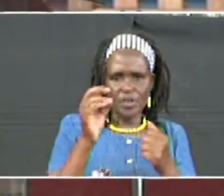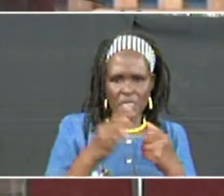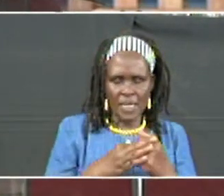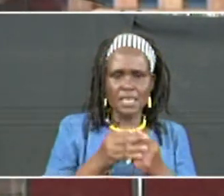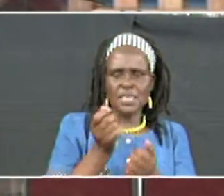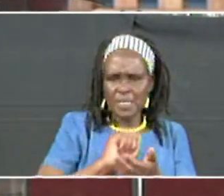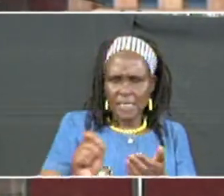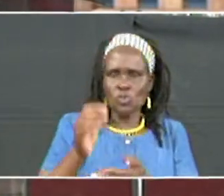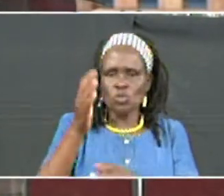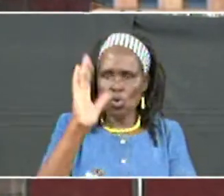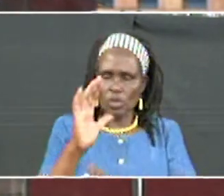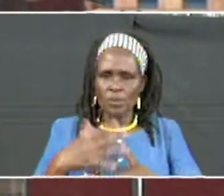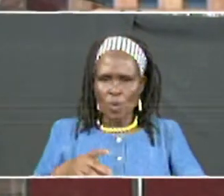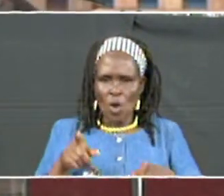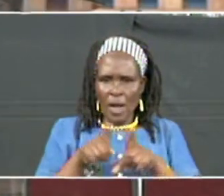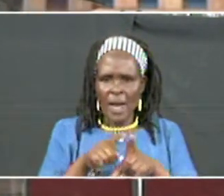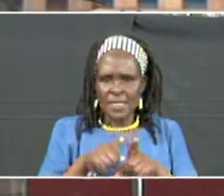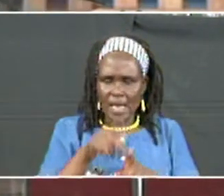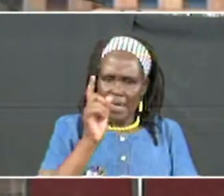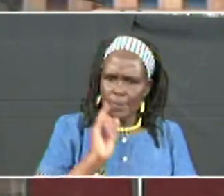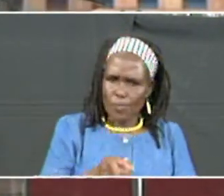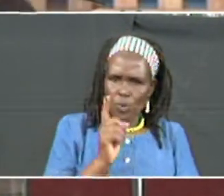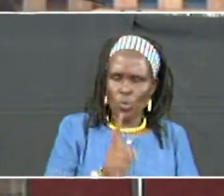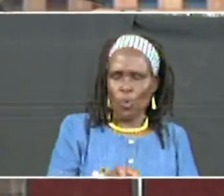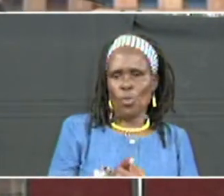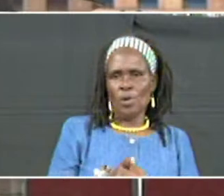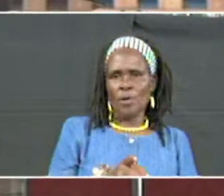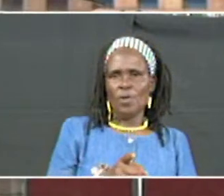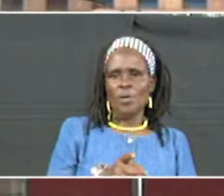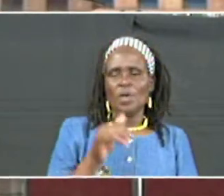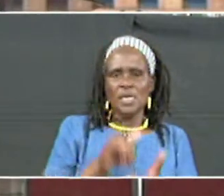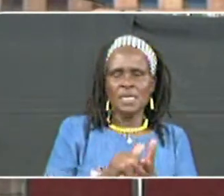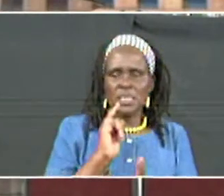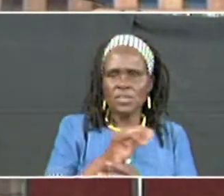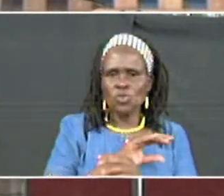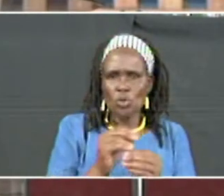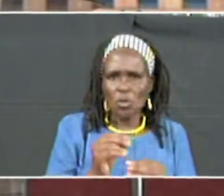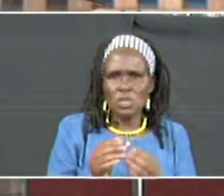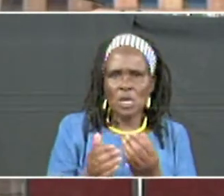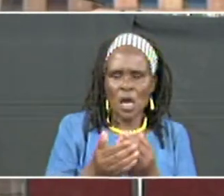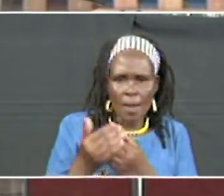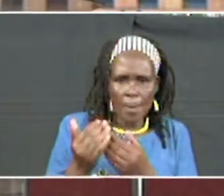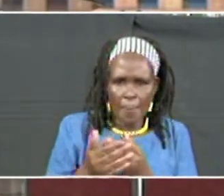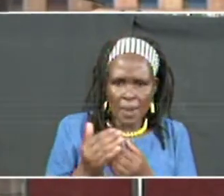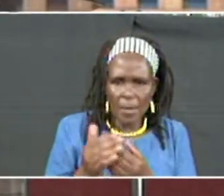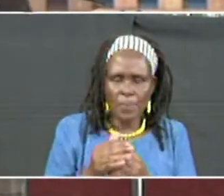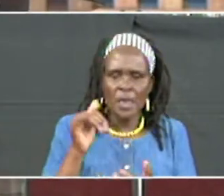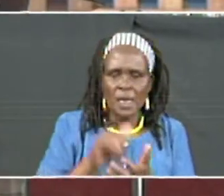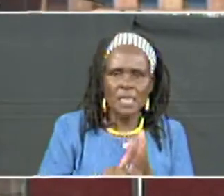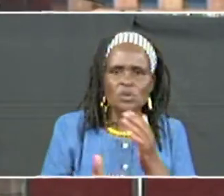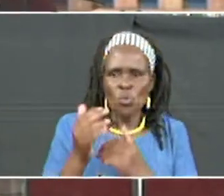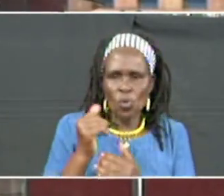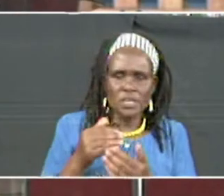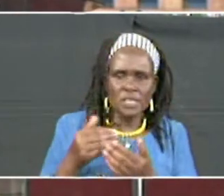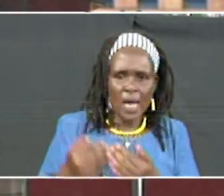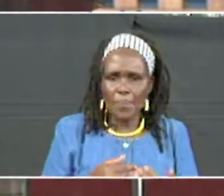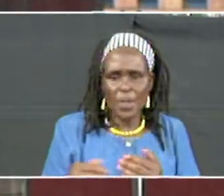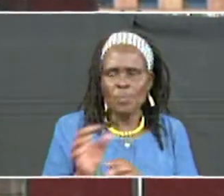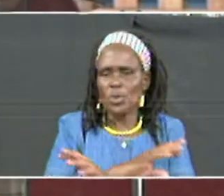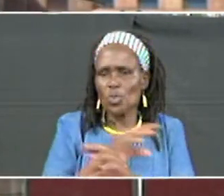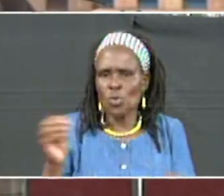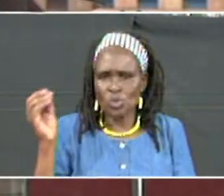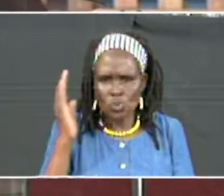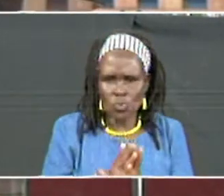a rebuke regarding their fasting. It is not that they did not fast, rather, it was that they did not truly